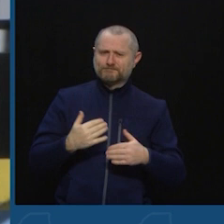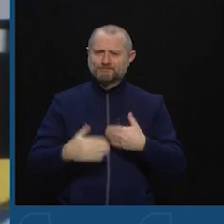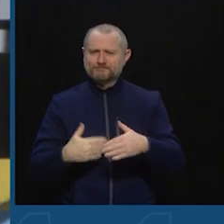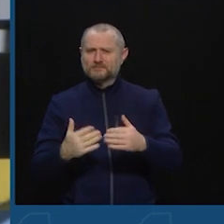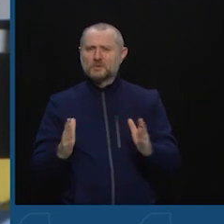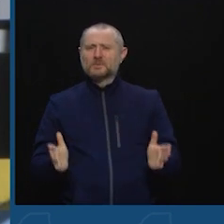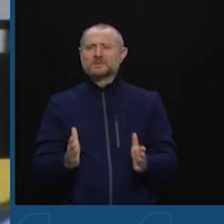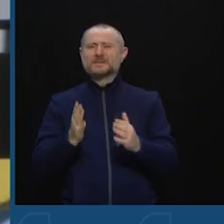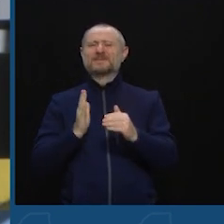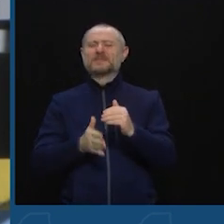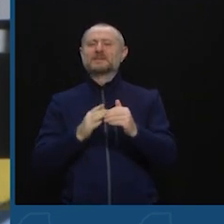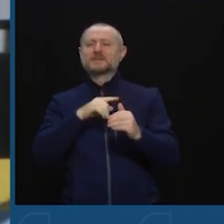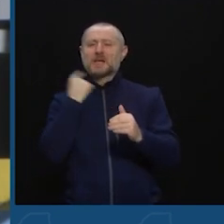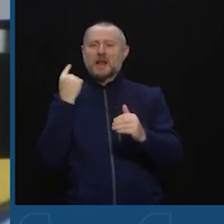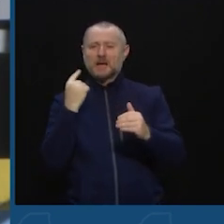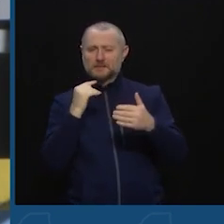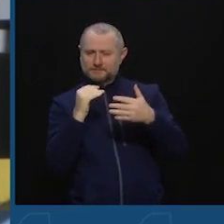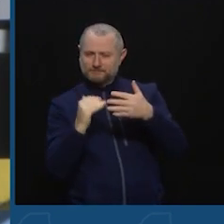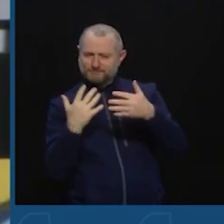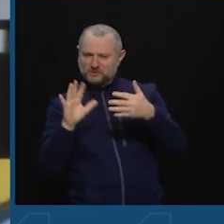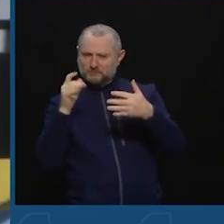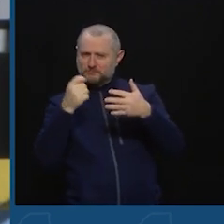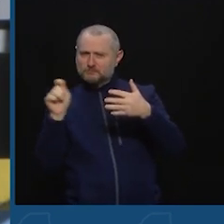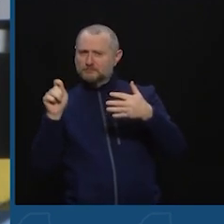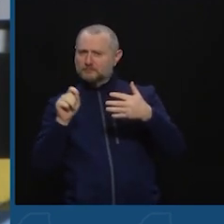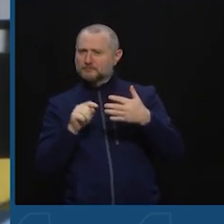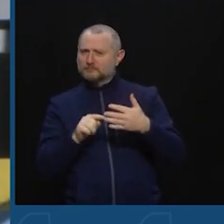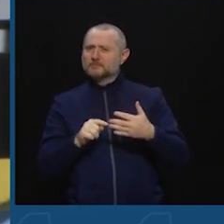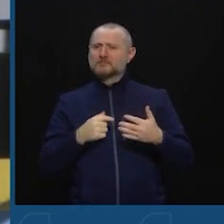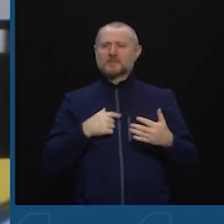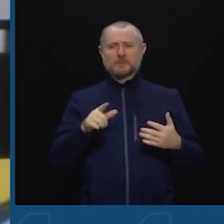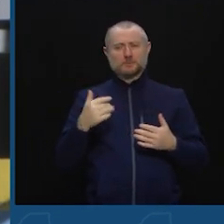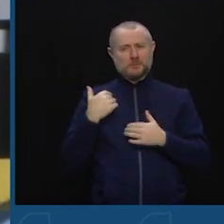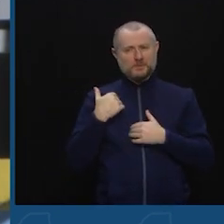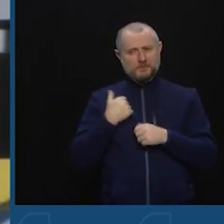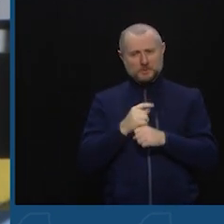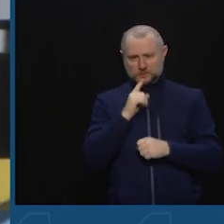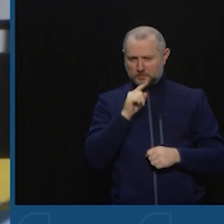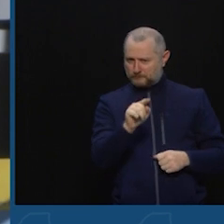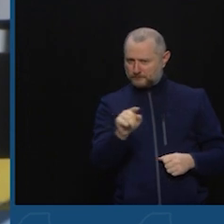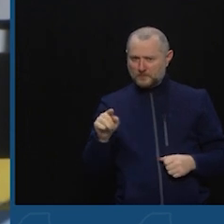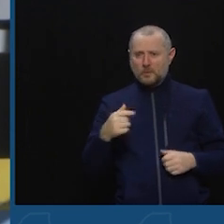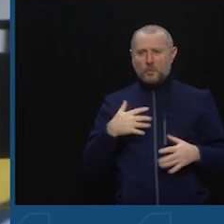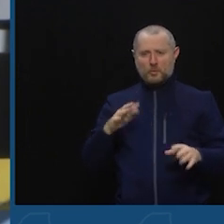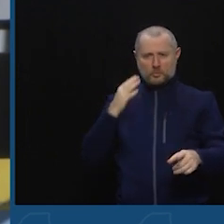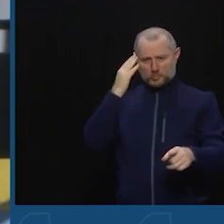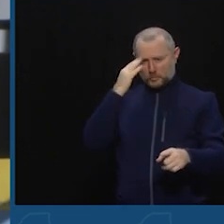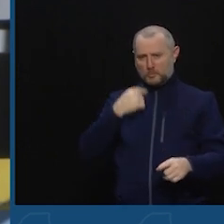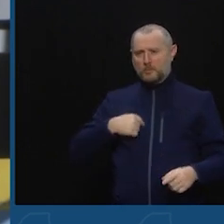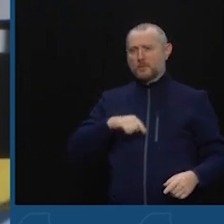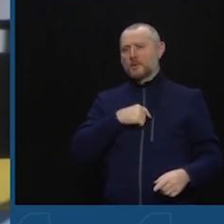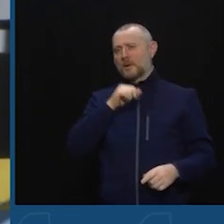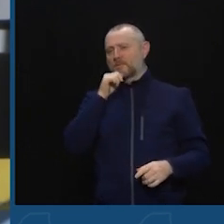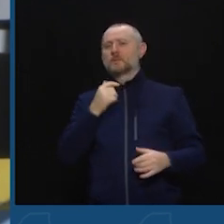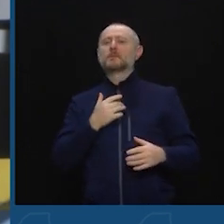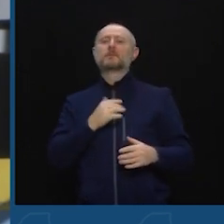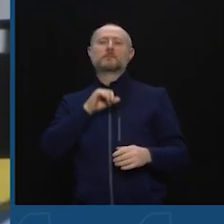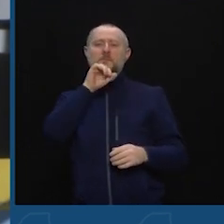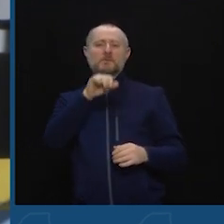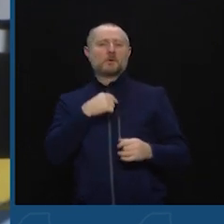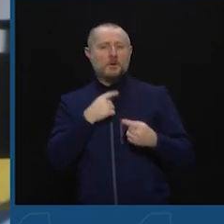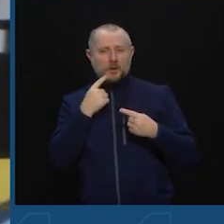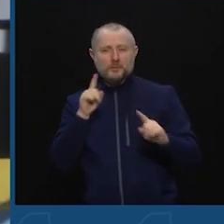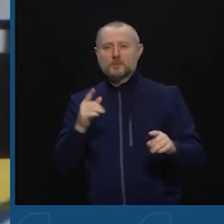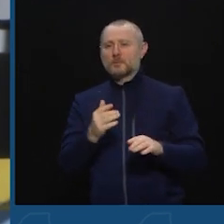deadlines. And I'm very much holding everyone accountable because you already know this. I love to get things done early,